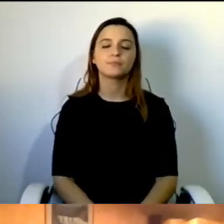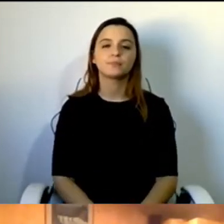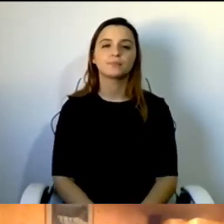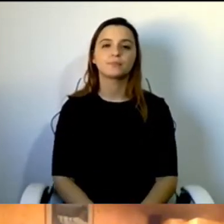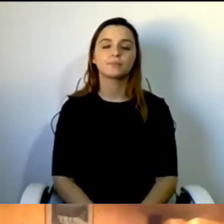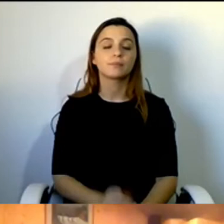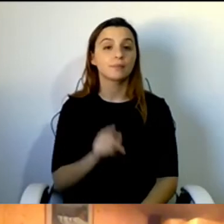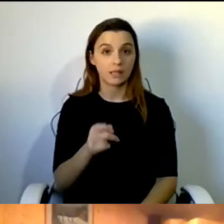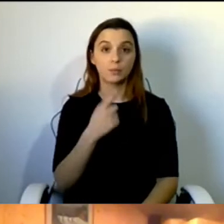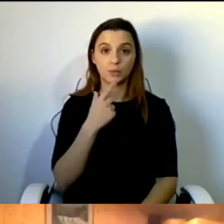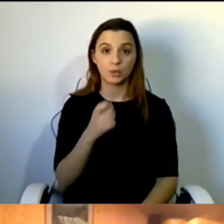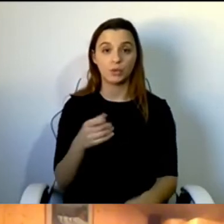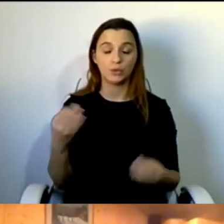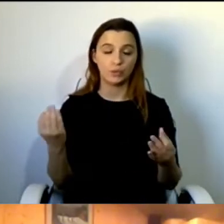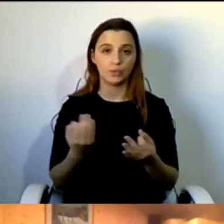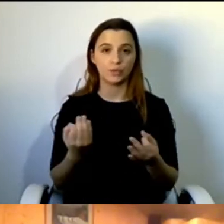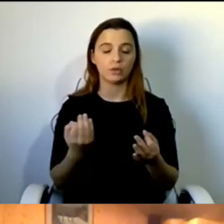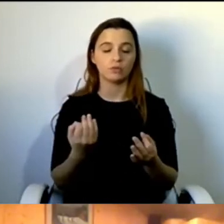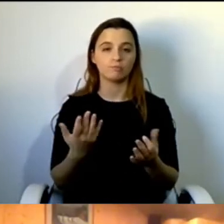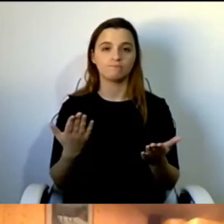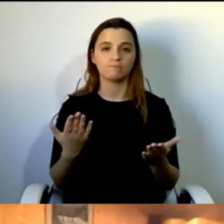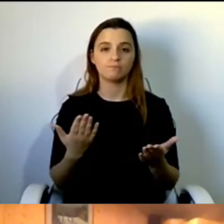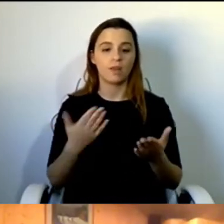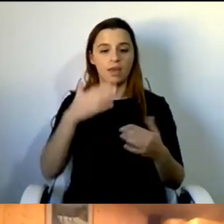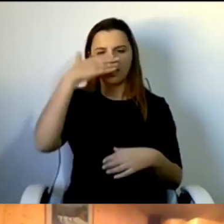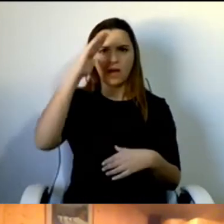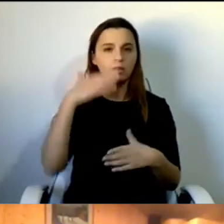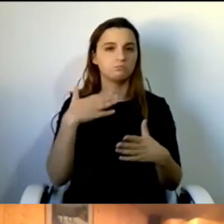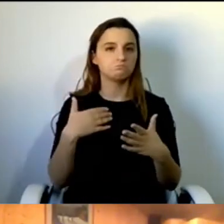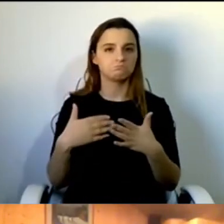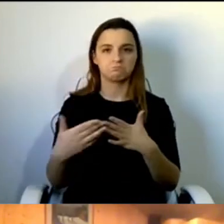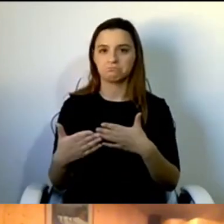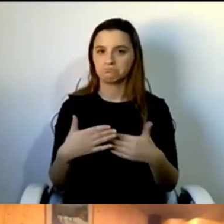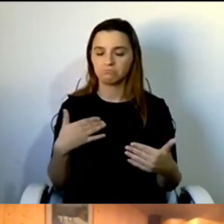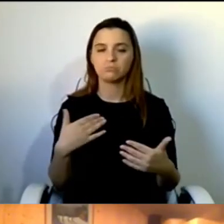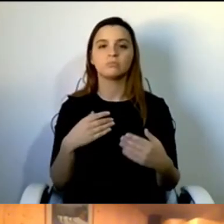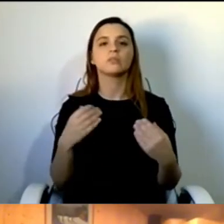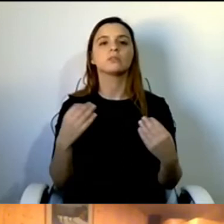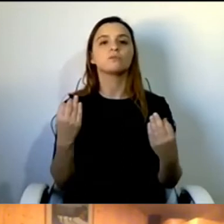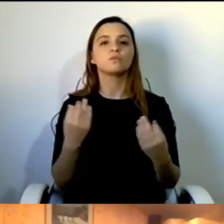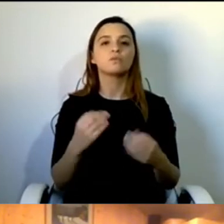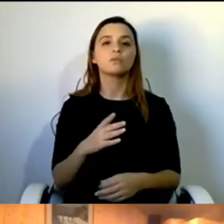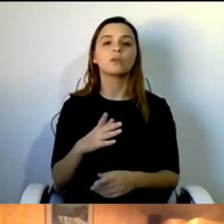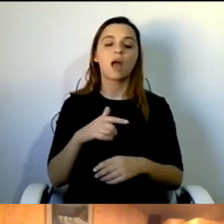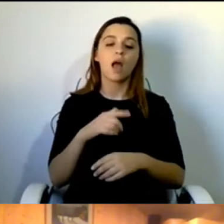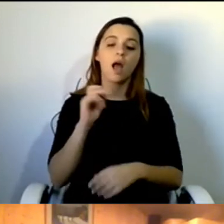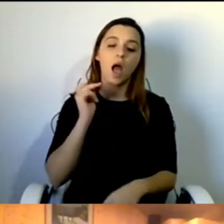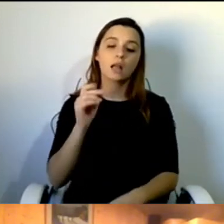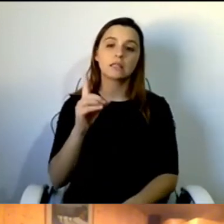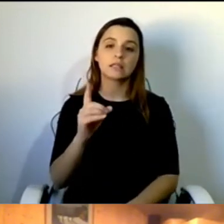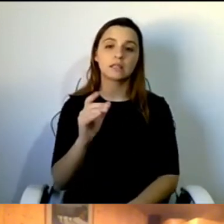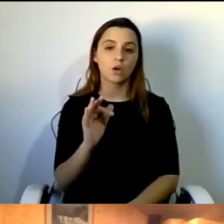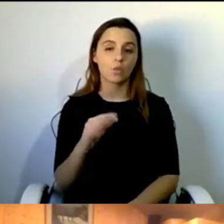regardless of age, if you are 64 and get personal assistance, you keep the personal assistance